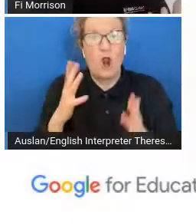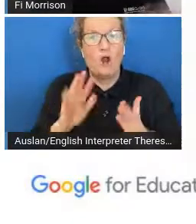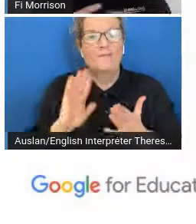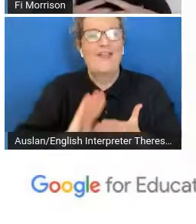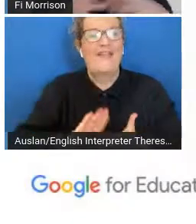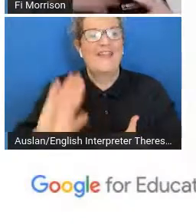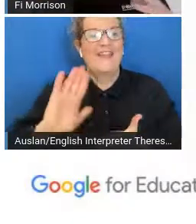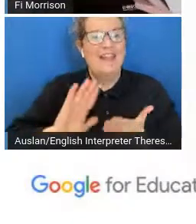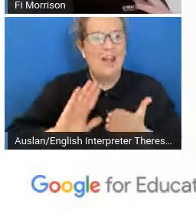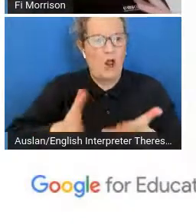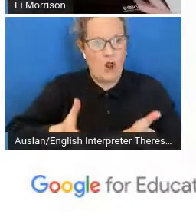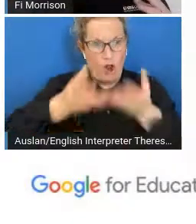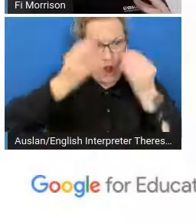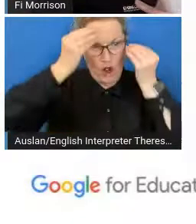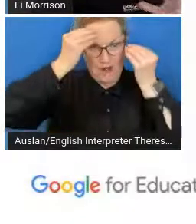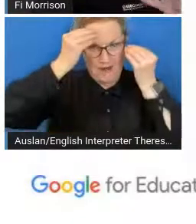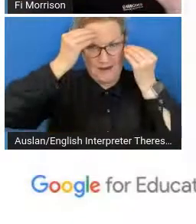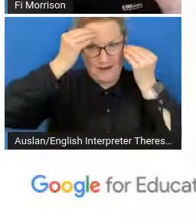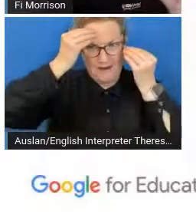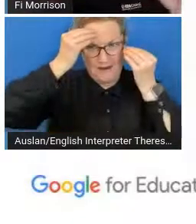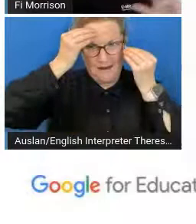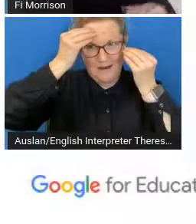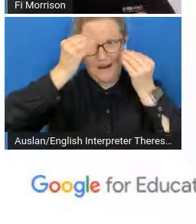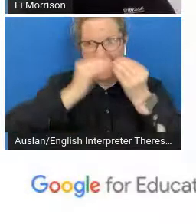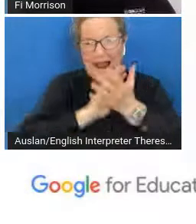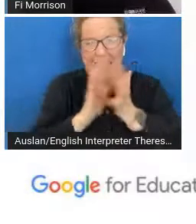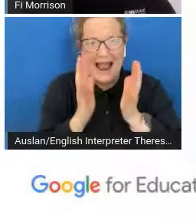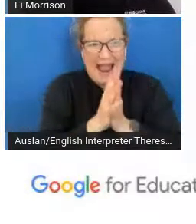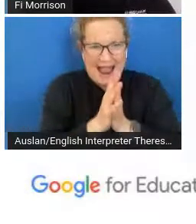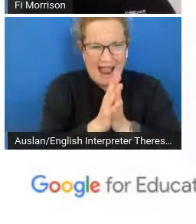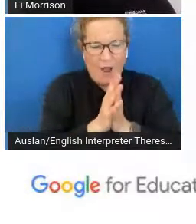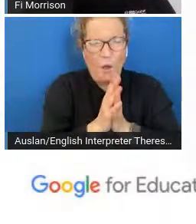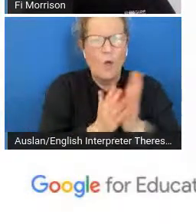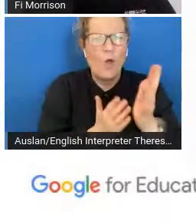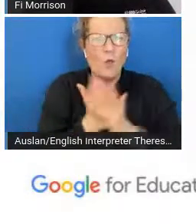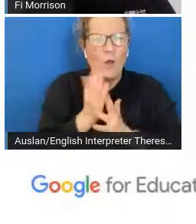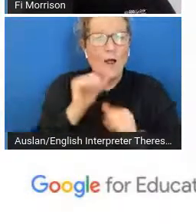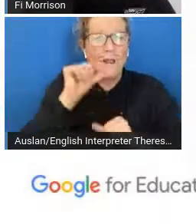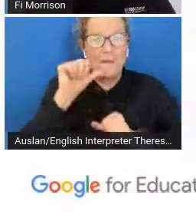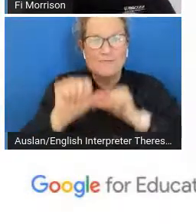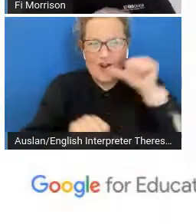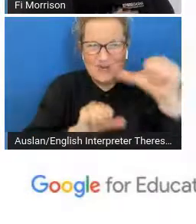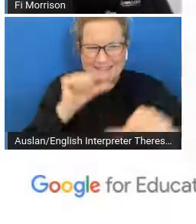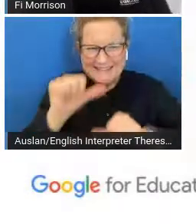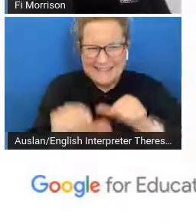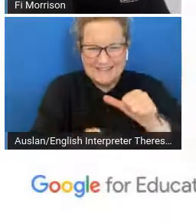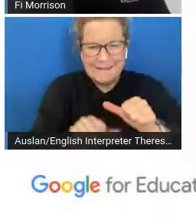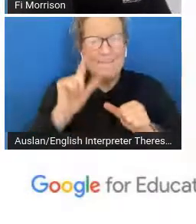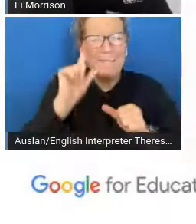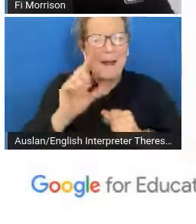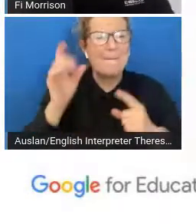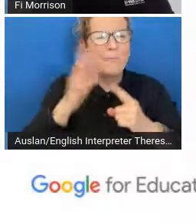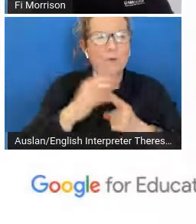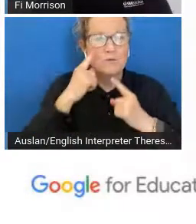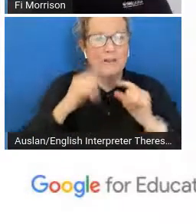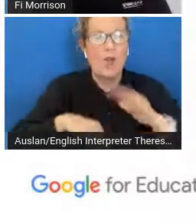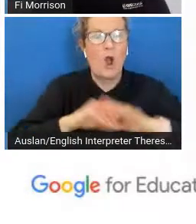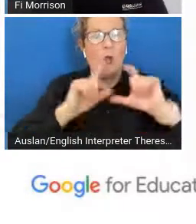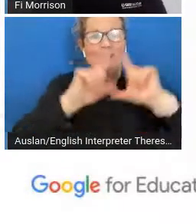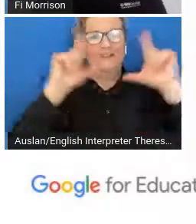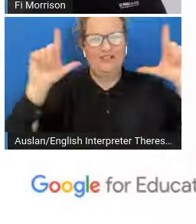it are through the process, but it's really important that we can see it as a whole picture. So in the